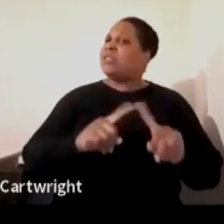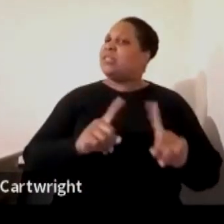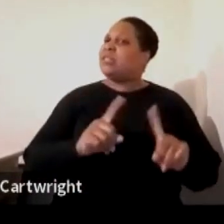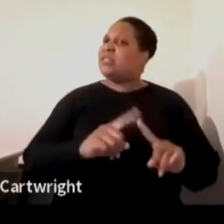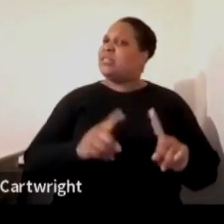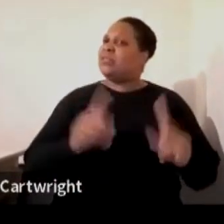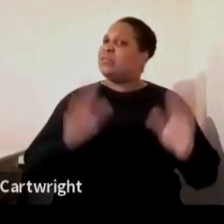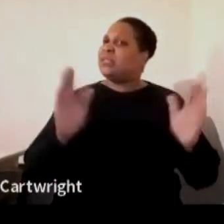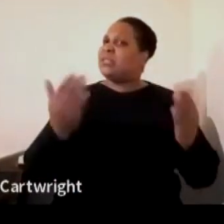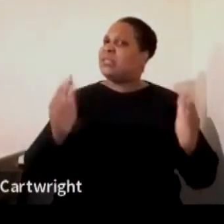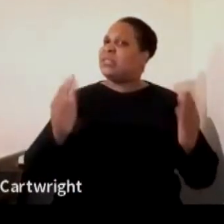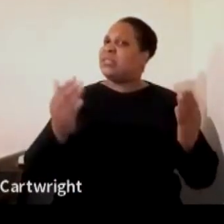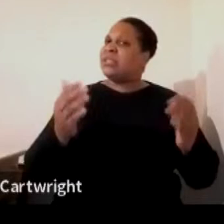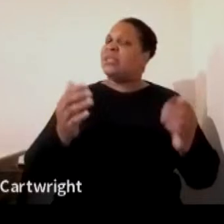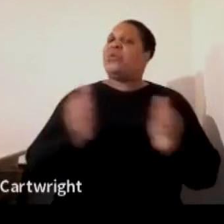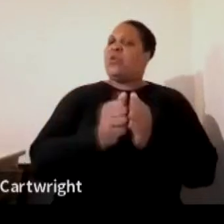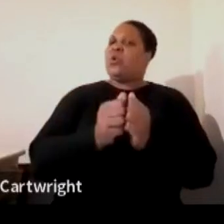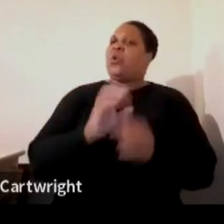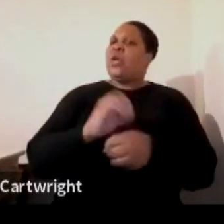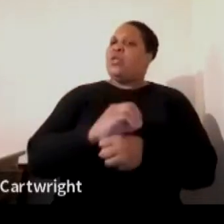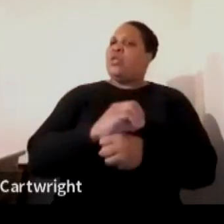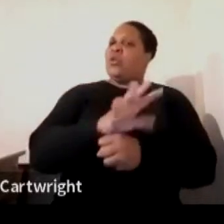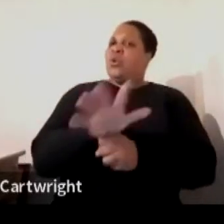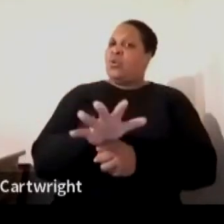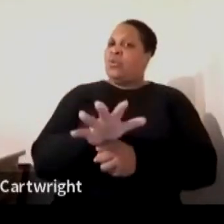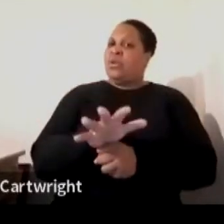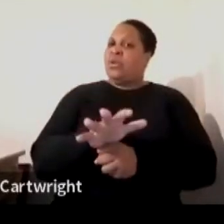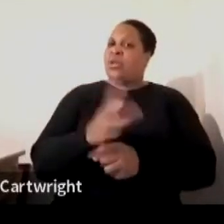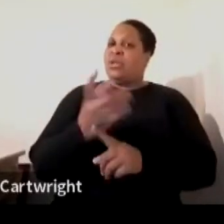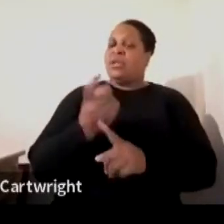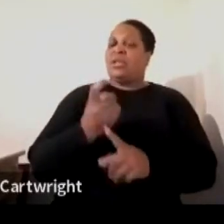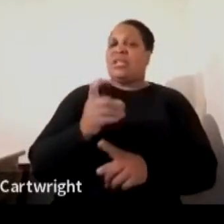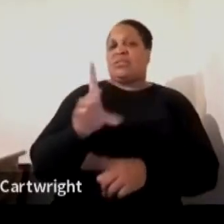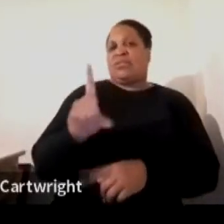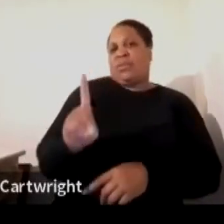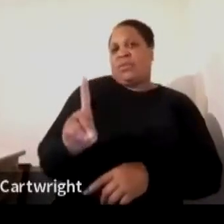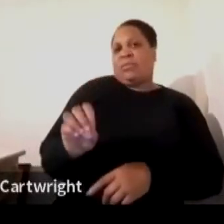on COVID-19? And that's from Deborah Marie.